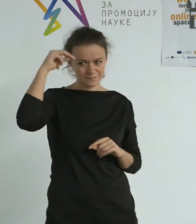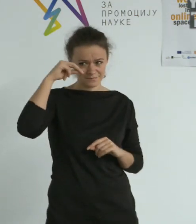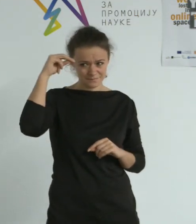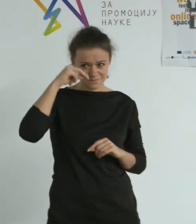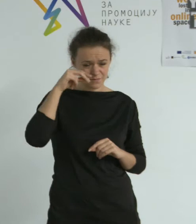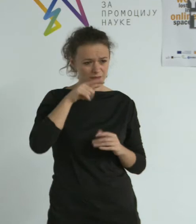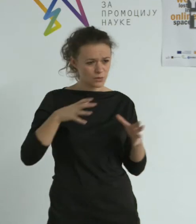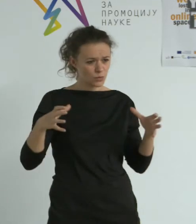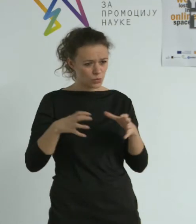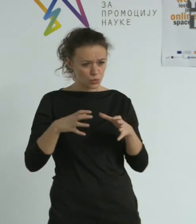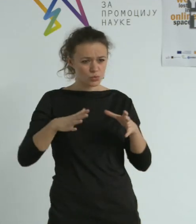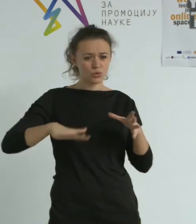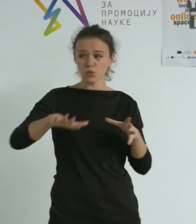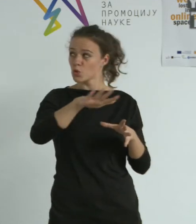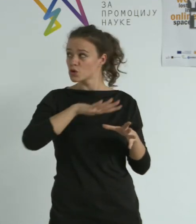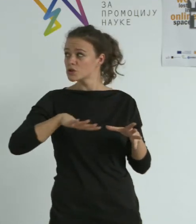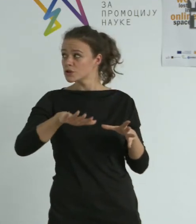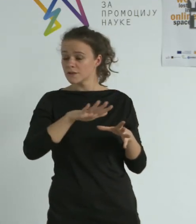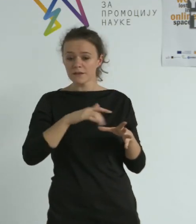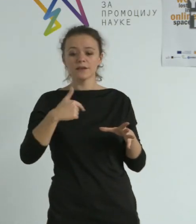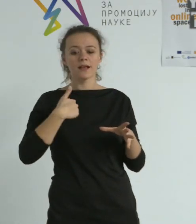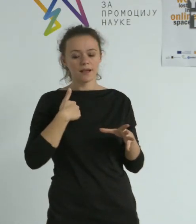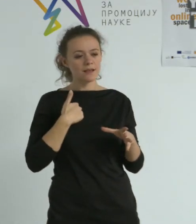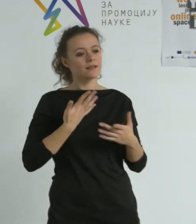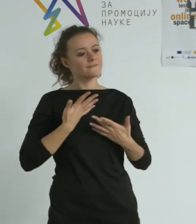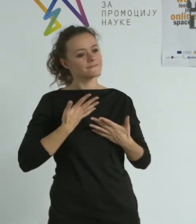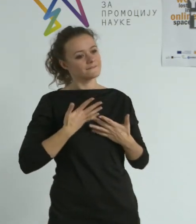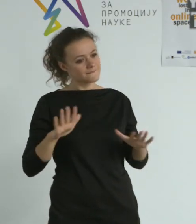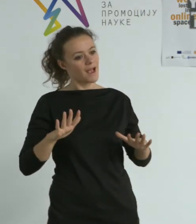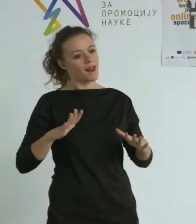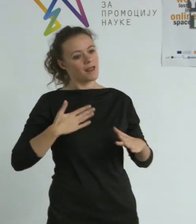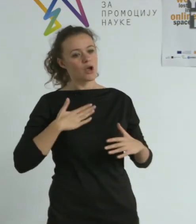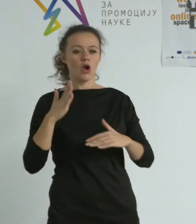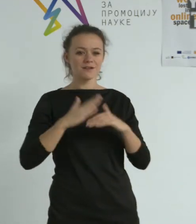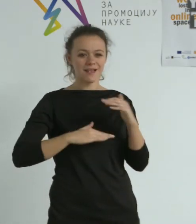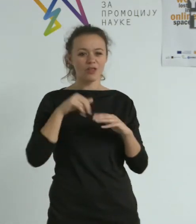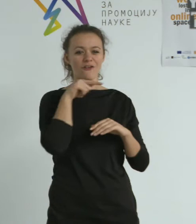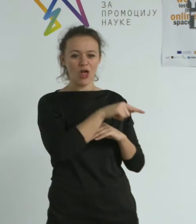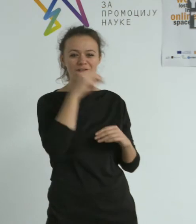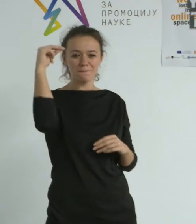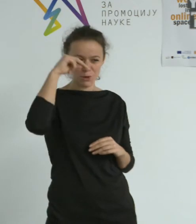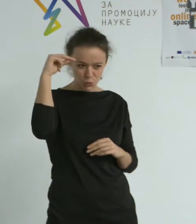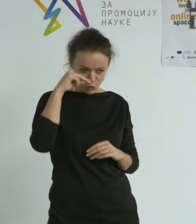Dubrovnik, and I'm very pleased with the course, and